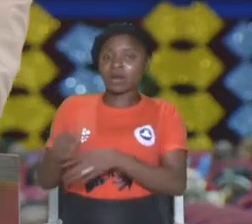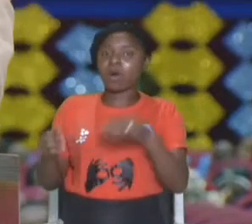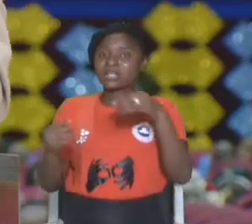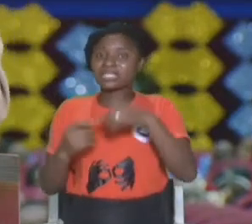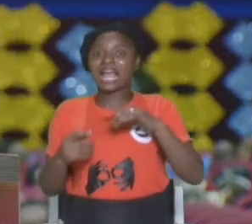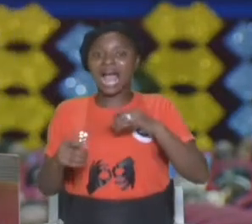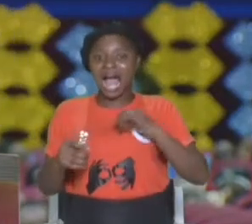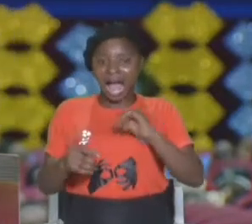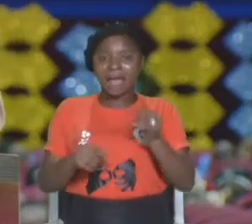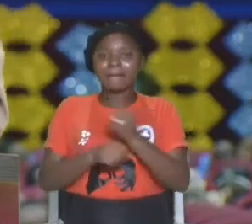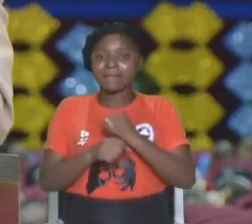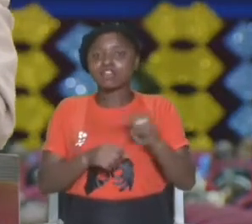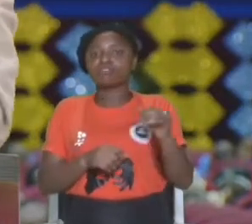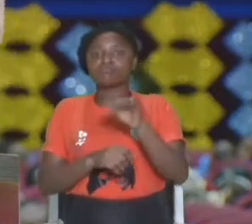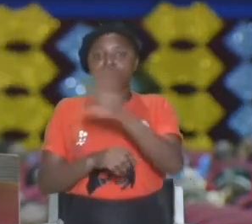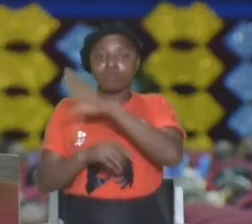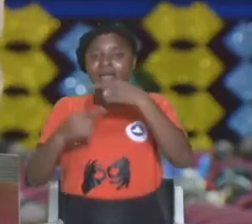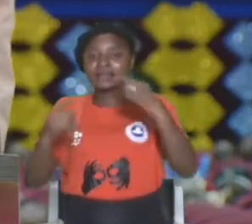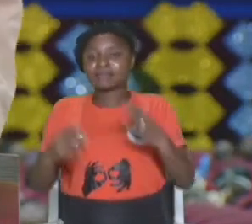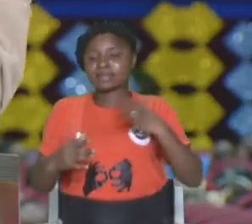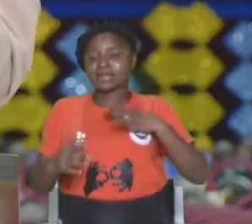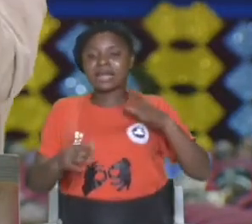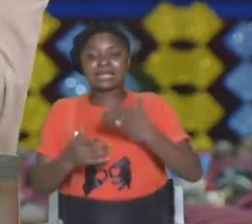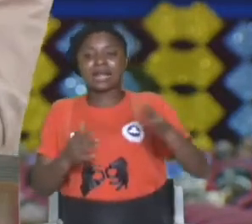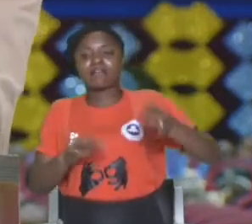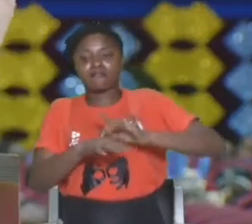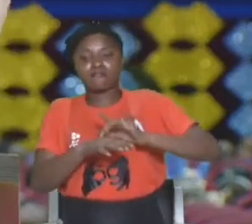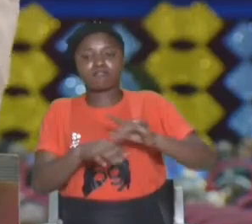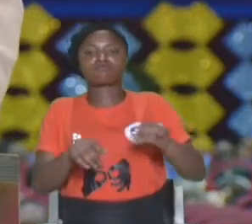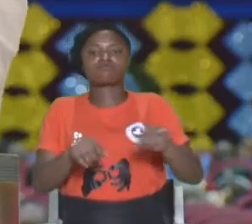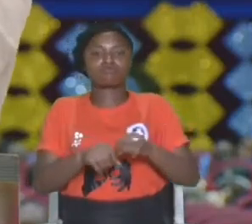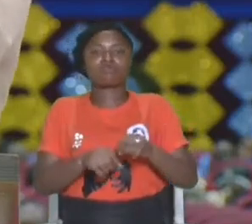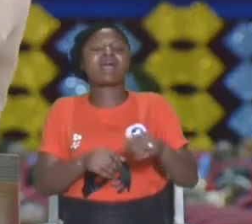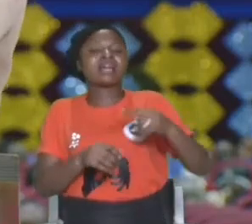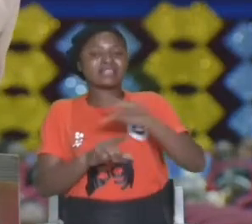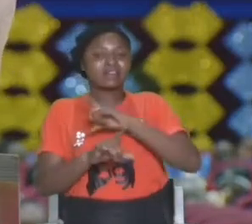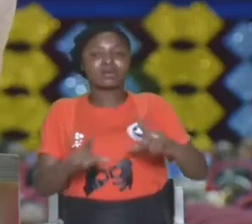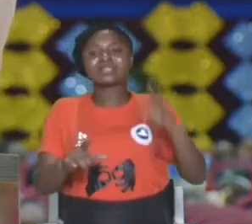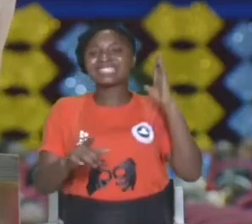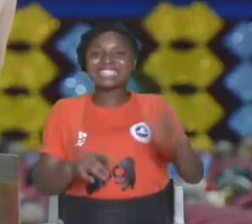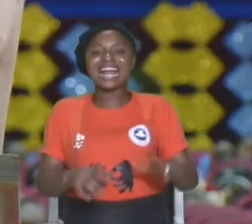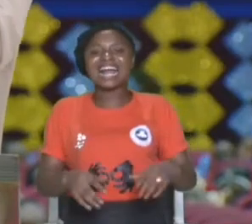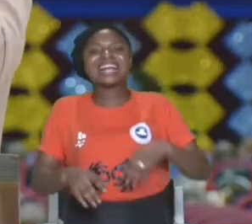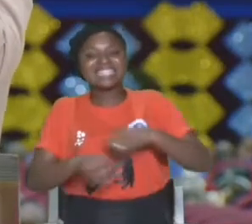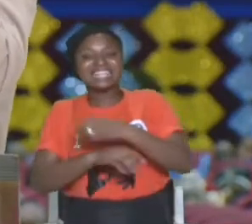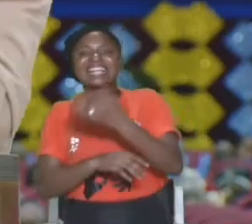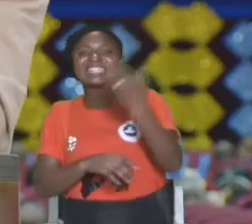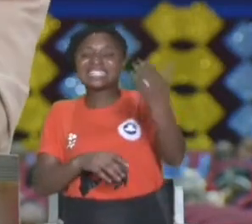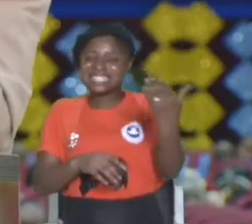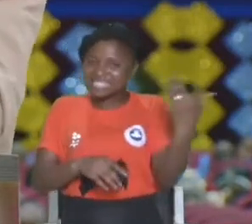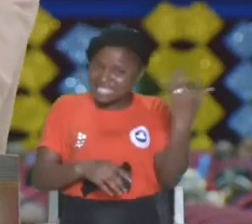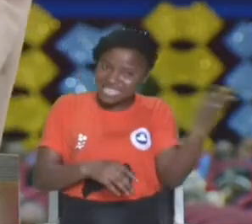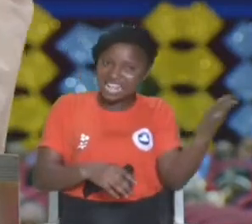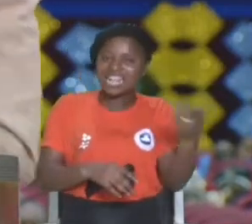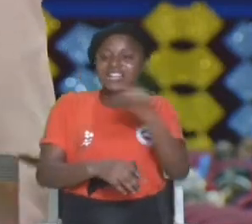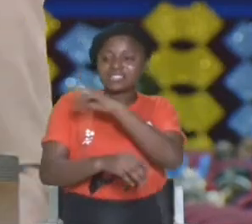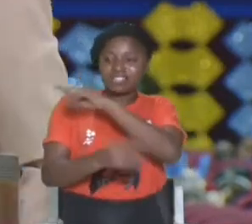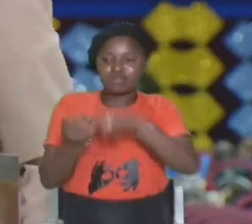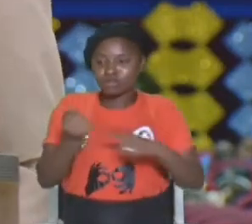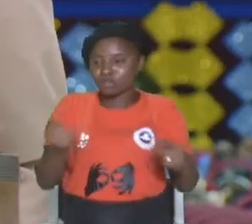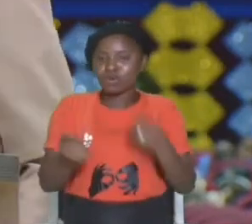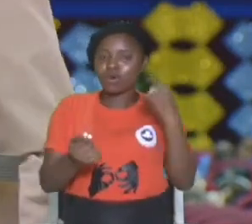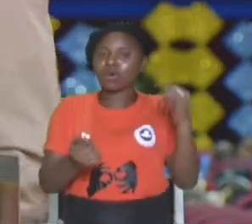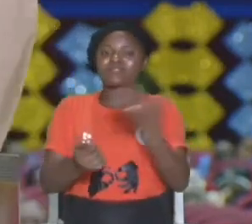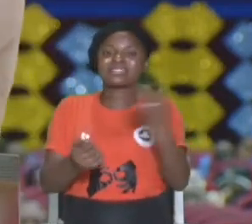enemies thy footstool." Verse 2. "The Lord shall send thee the rod of thy strength out